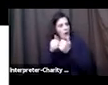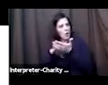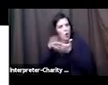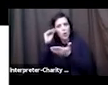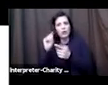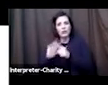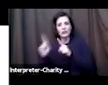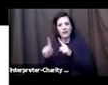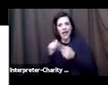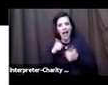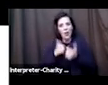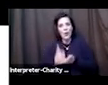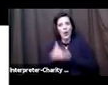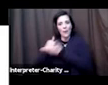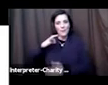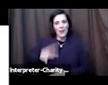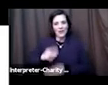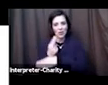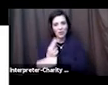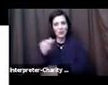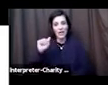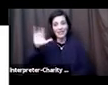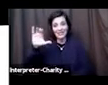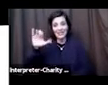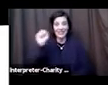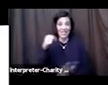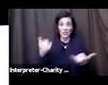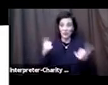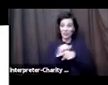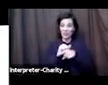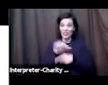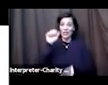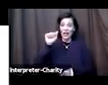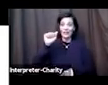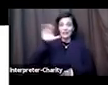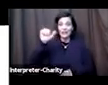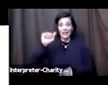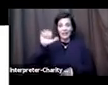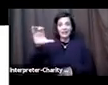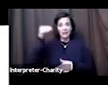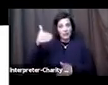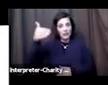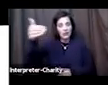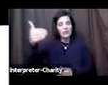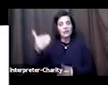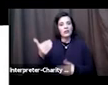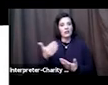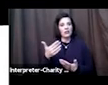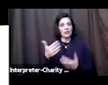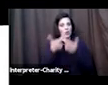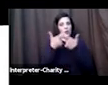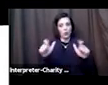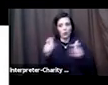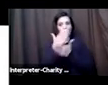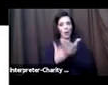incorporate AAC. So yes, we are talking a lot about AAC, and that has been, I think, historically such a big part of